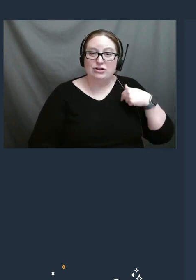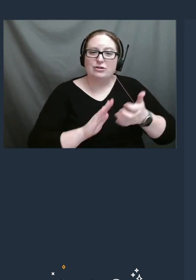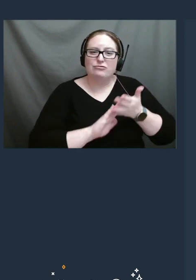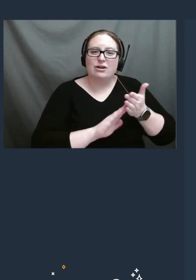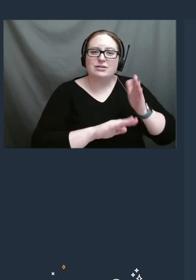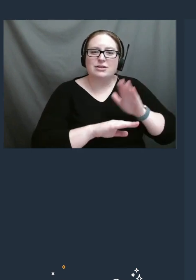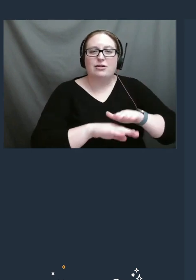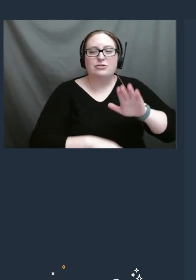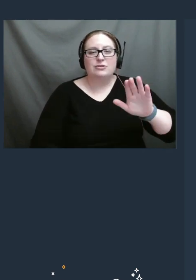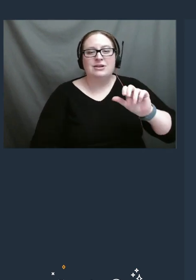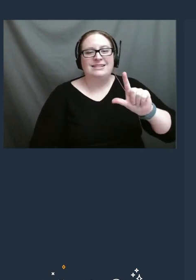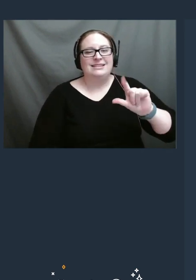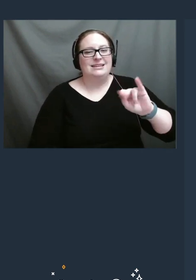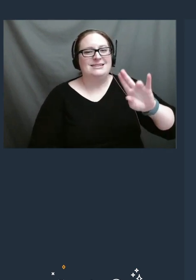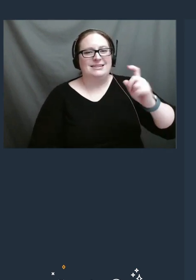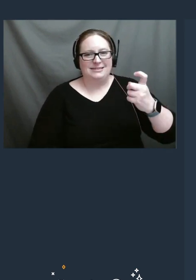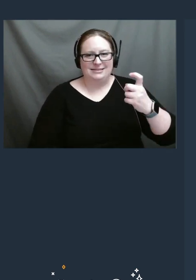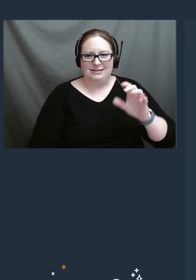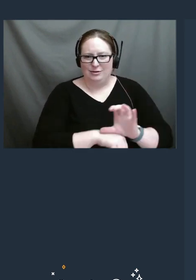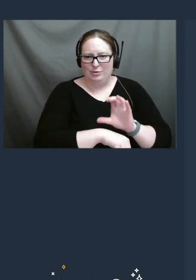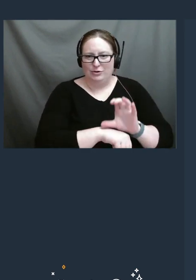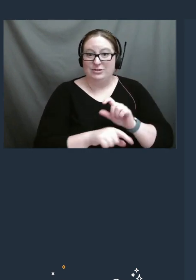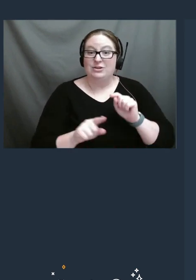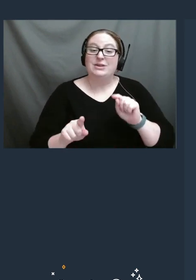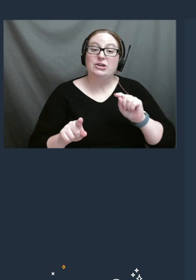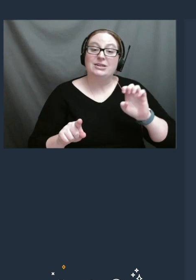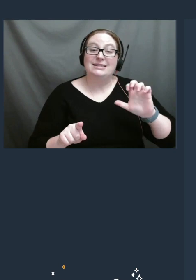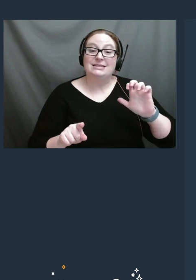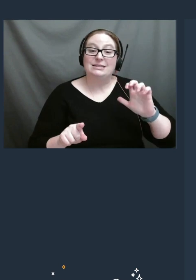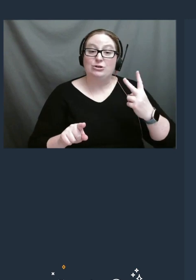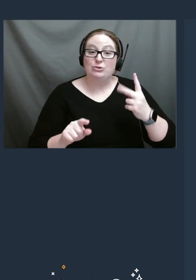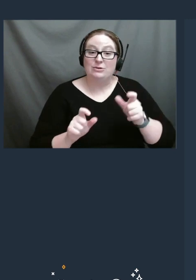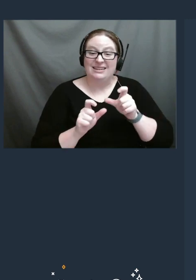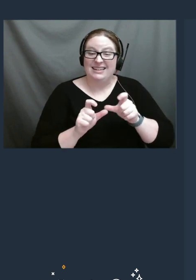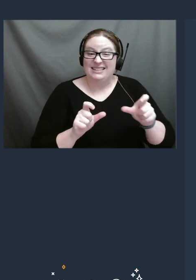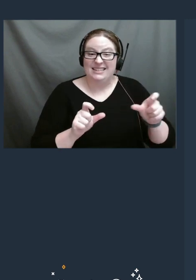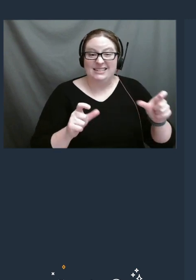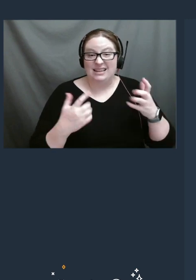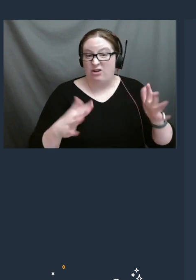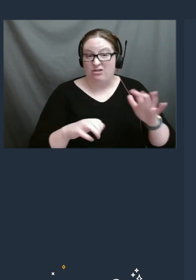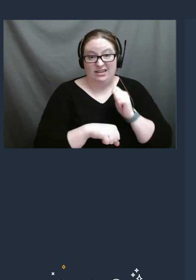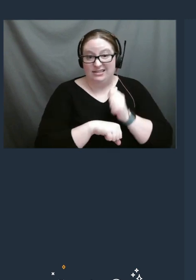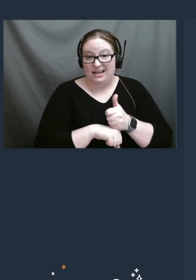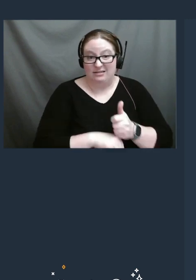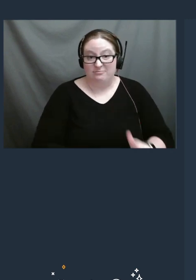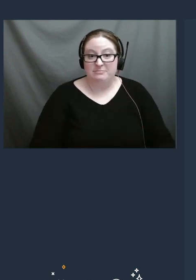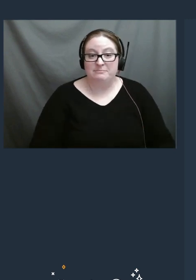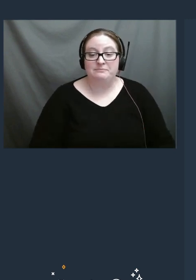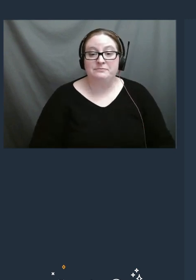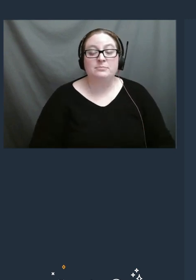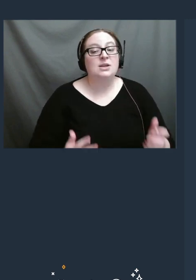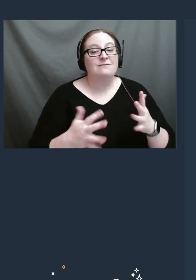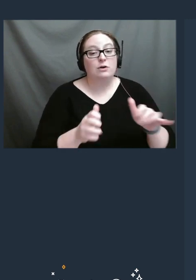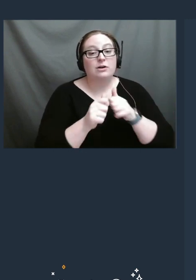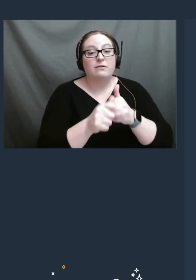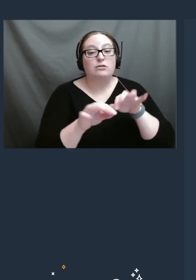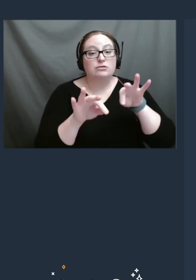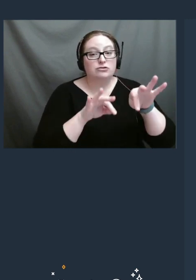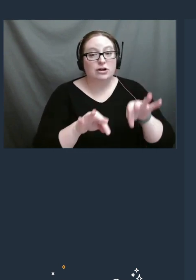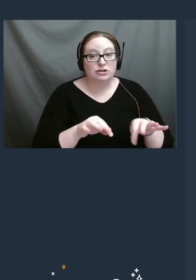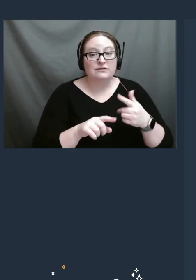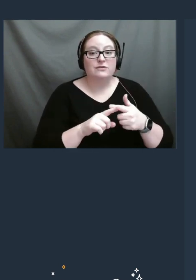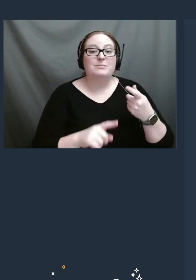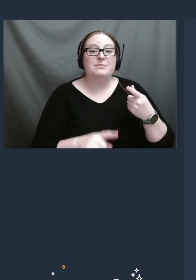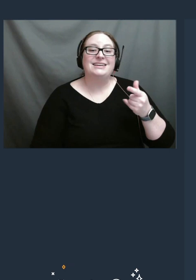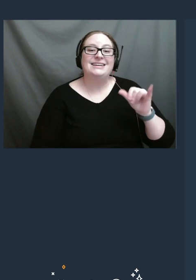host. So here I have an EC2 instance that I've already set up. I've already followed the instructions from the Mount Point GitHub